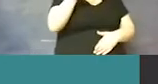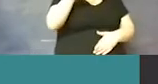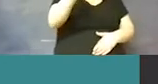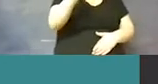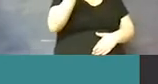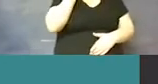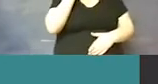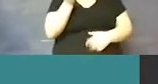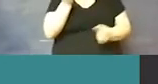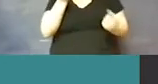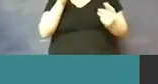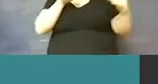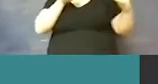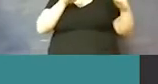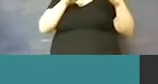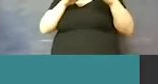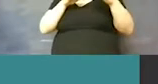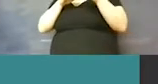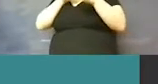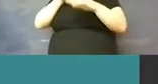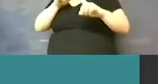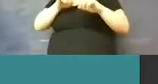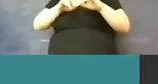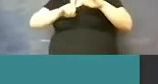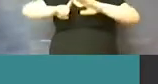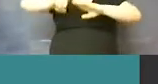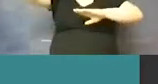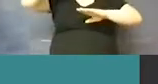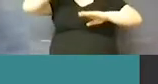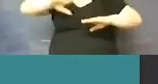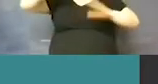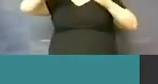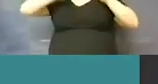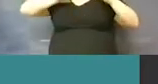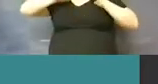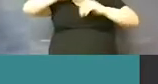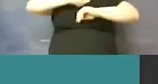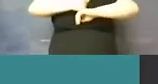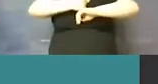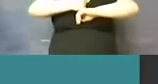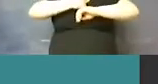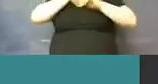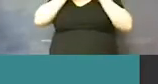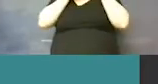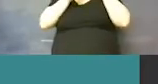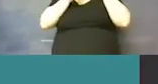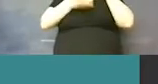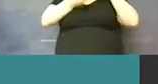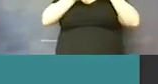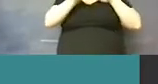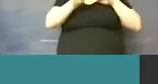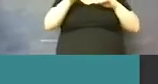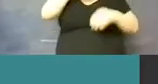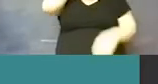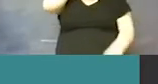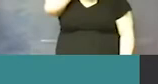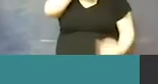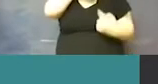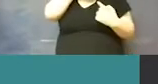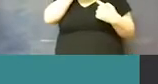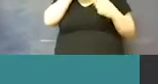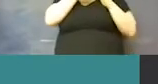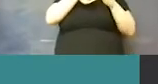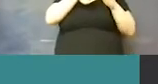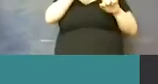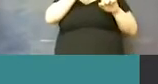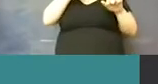humming along there for a few months and really start to spike around the holiday times. So we put the little turkey there to show when we had,